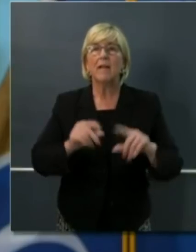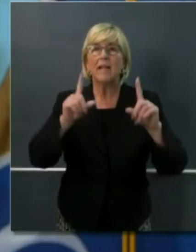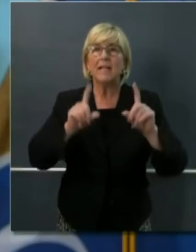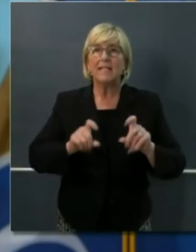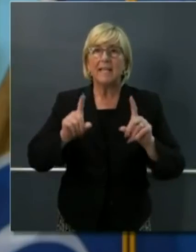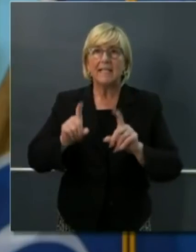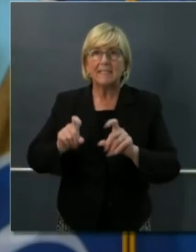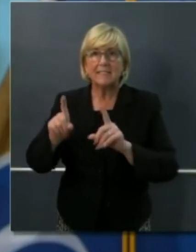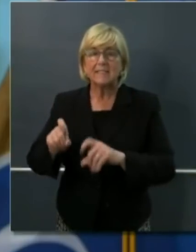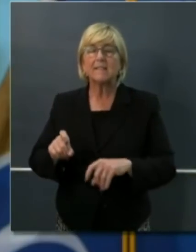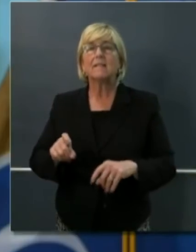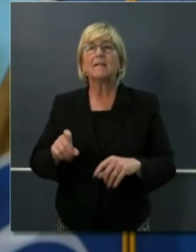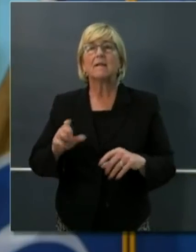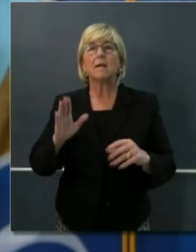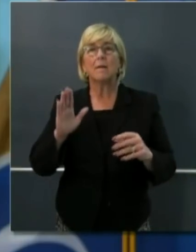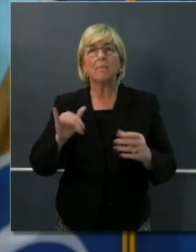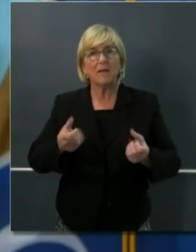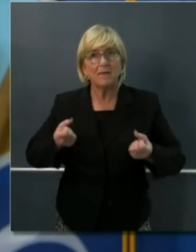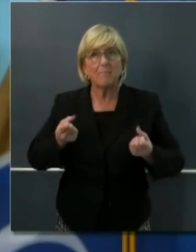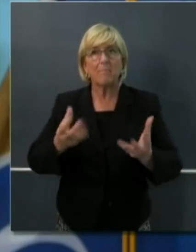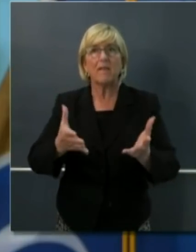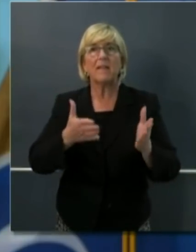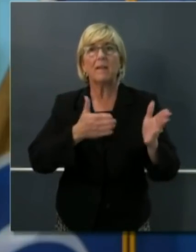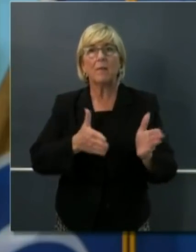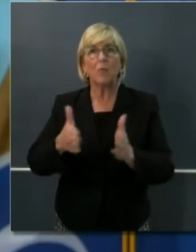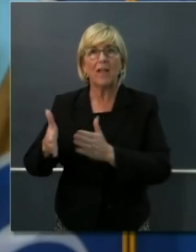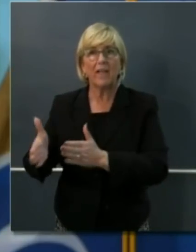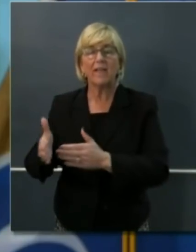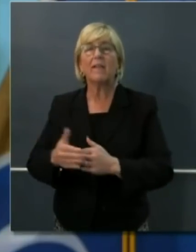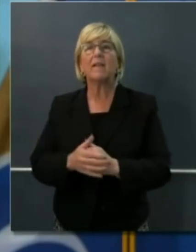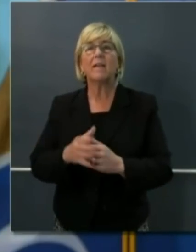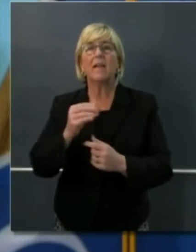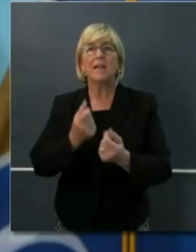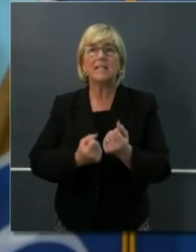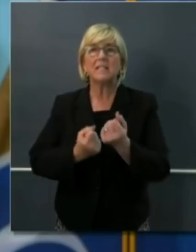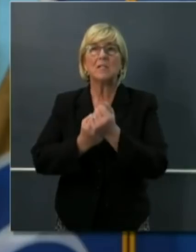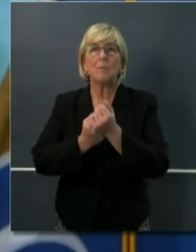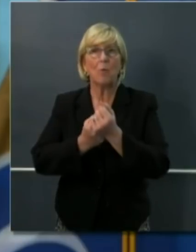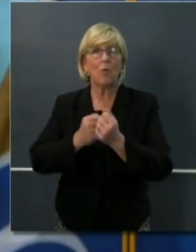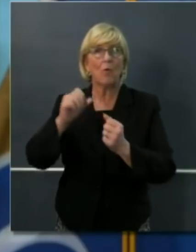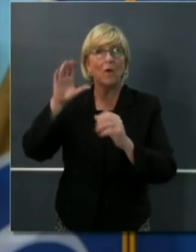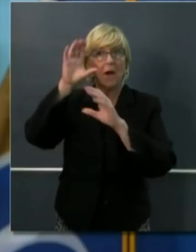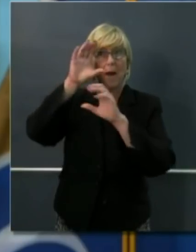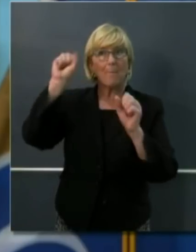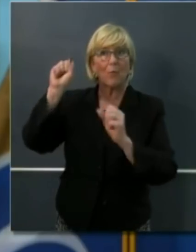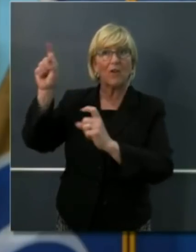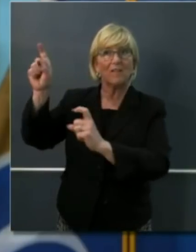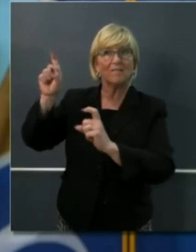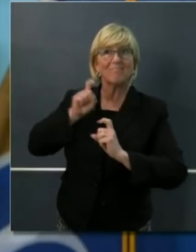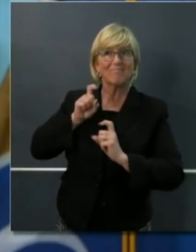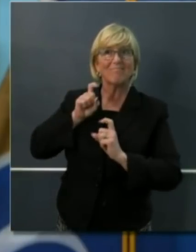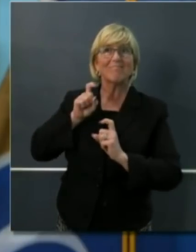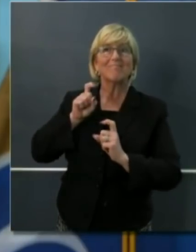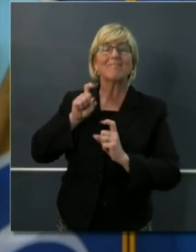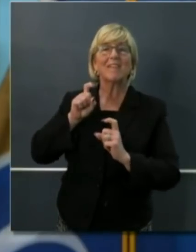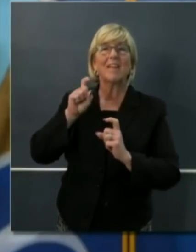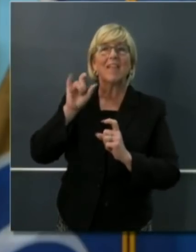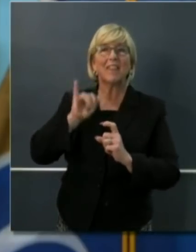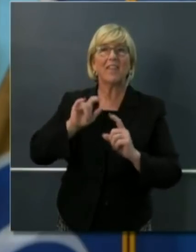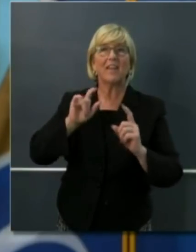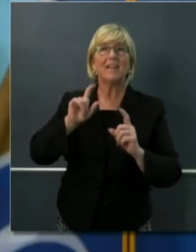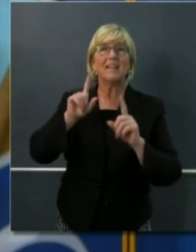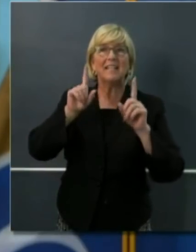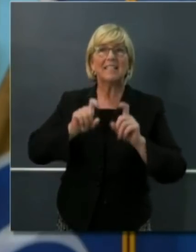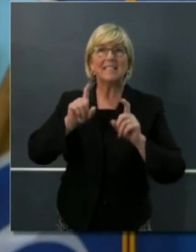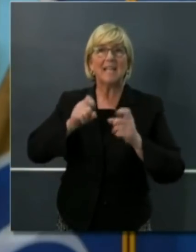multiples, aided and supported by the support today that the President offered in terms of our specimen collections.